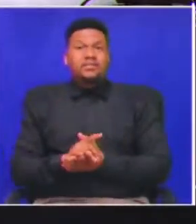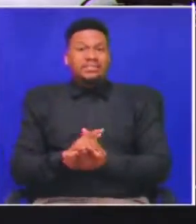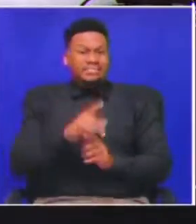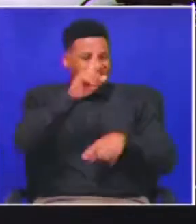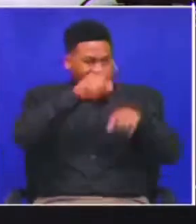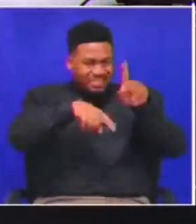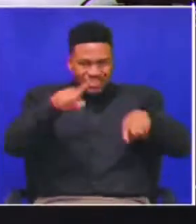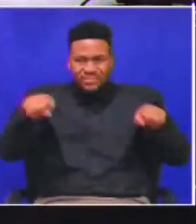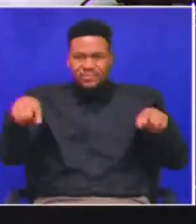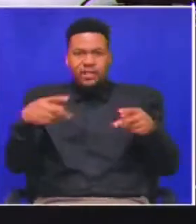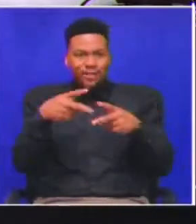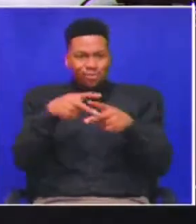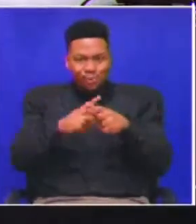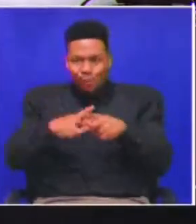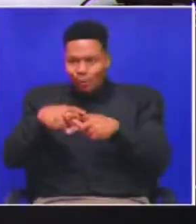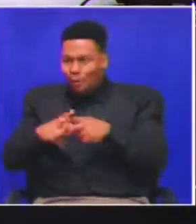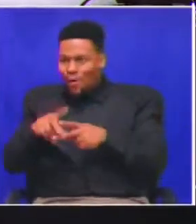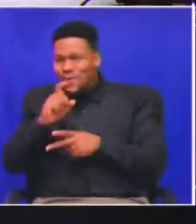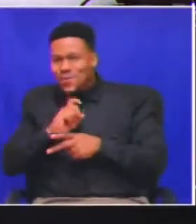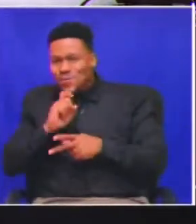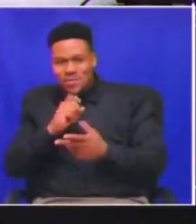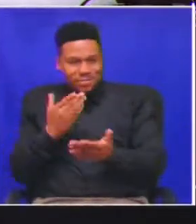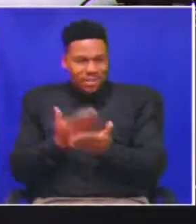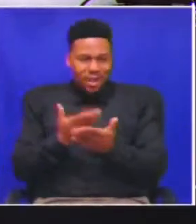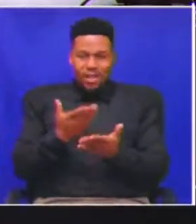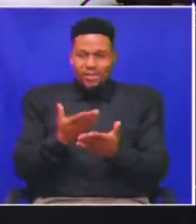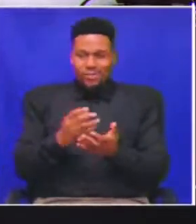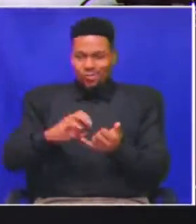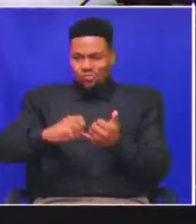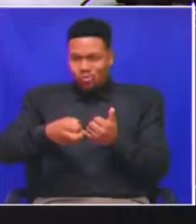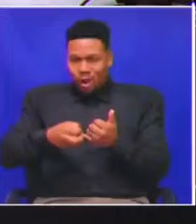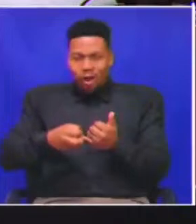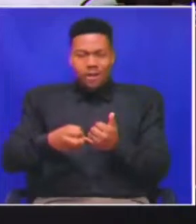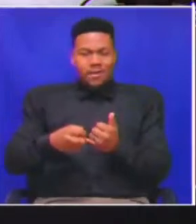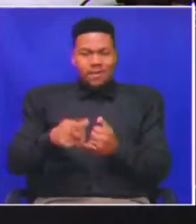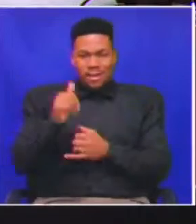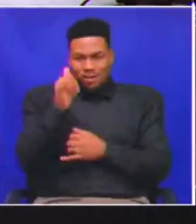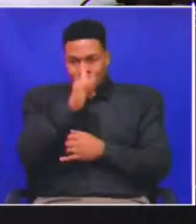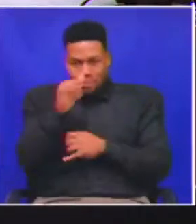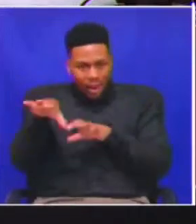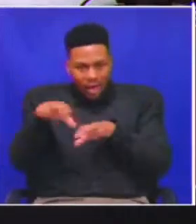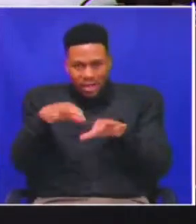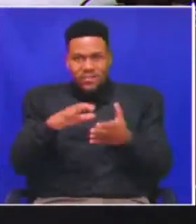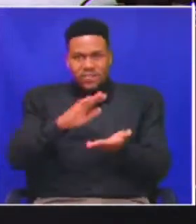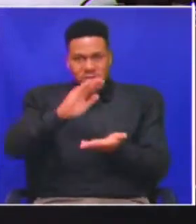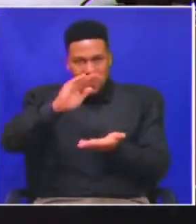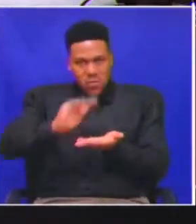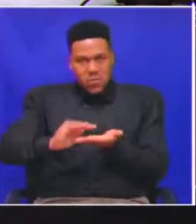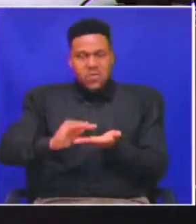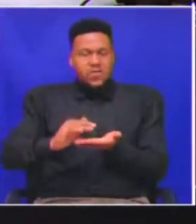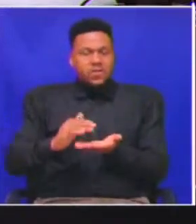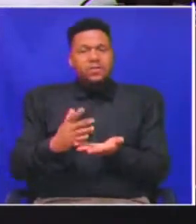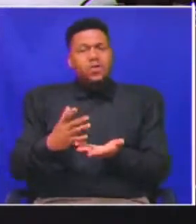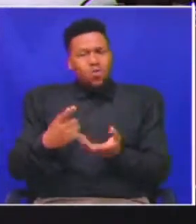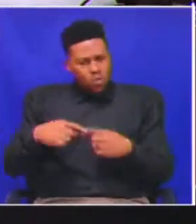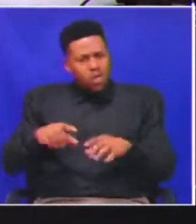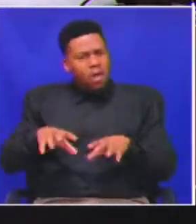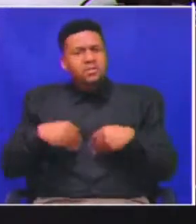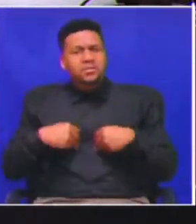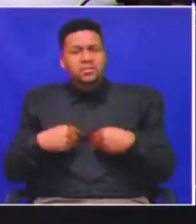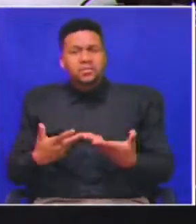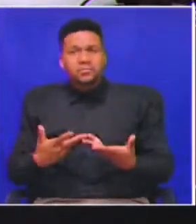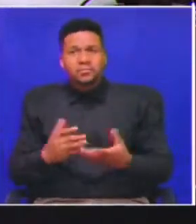instruments that will lead to lowering acts of criminality. I just said earlier that we also want to